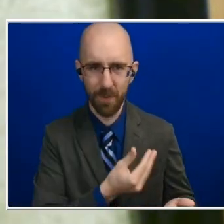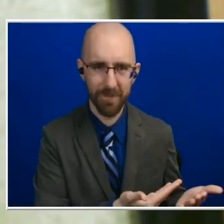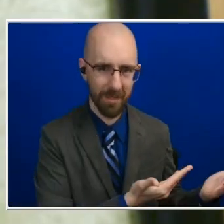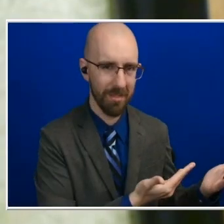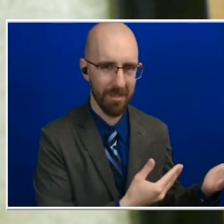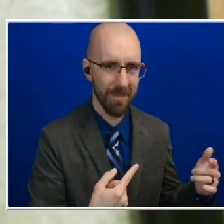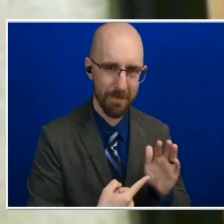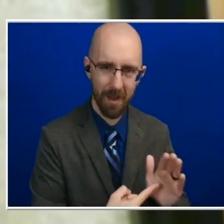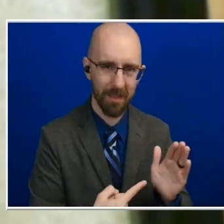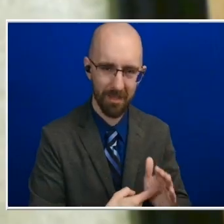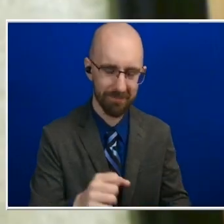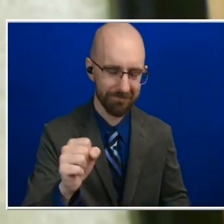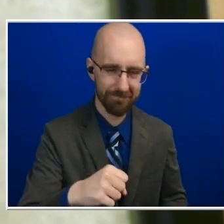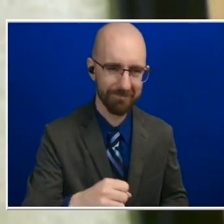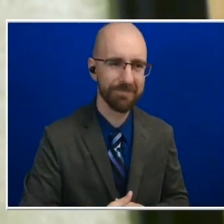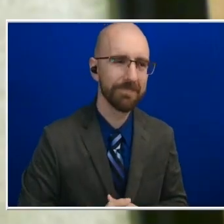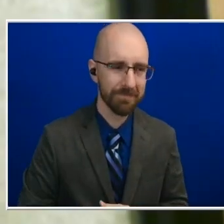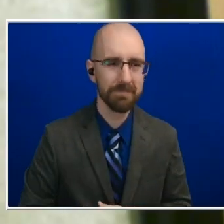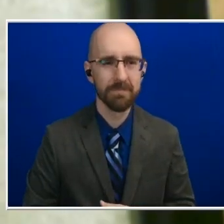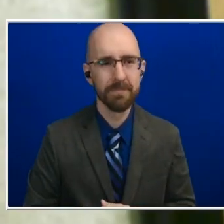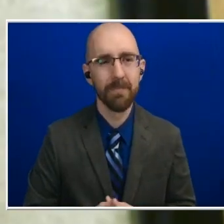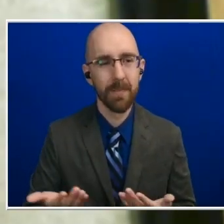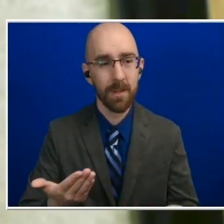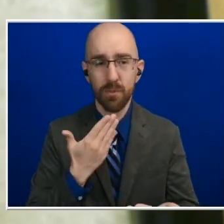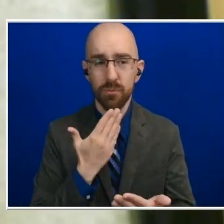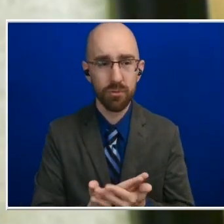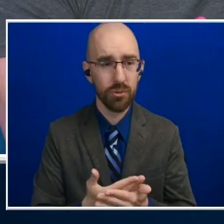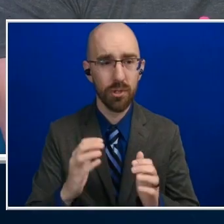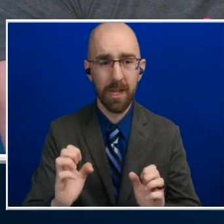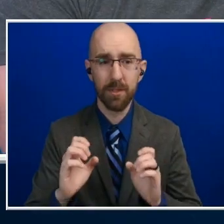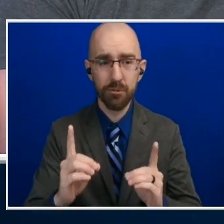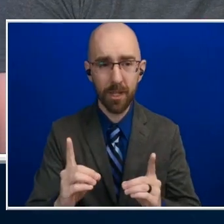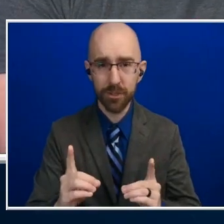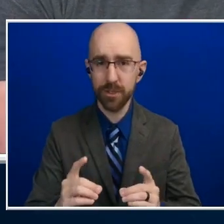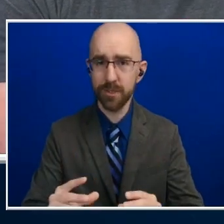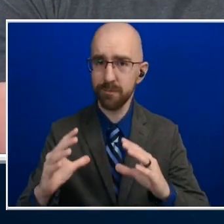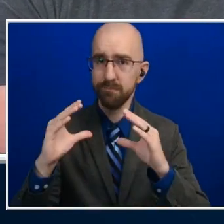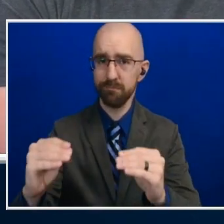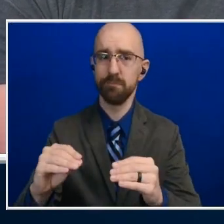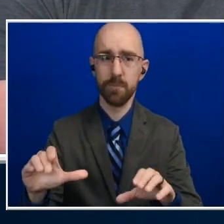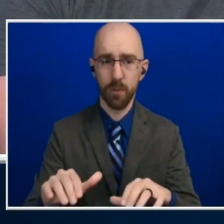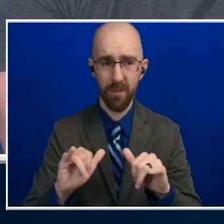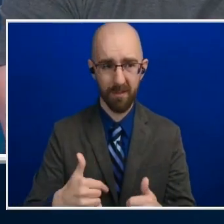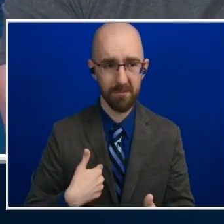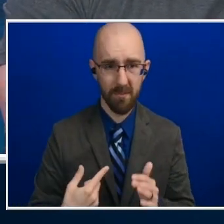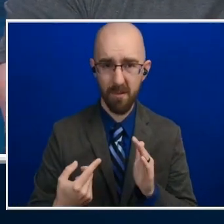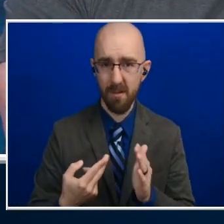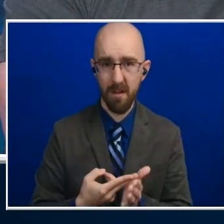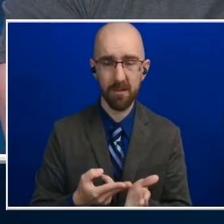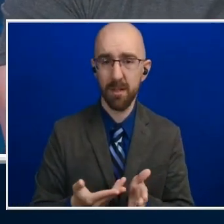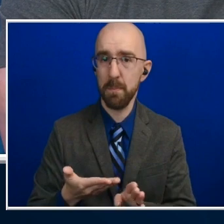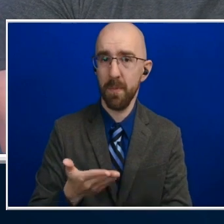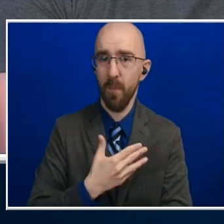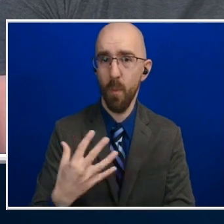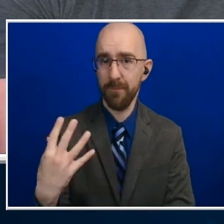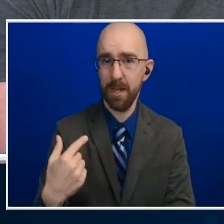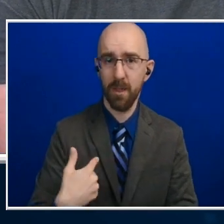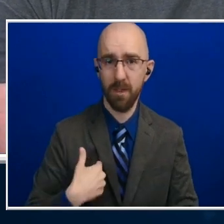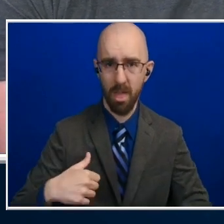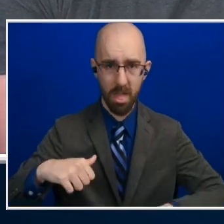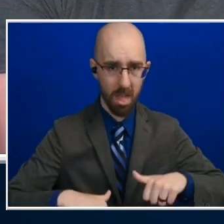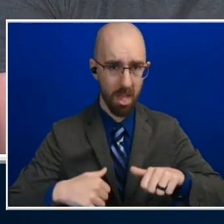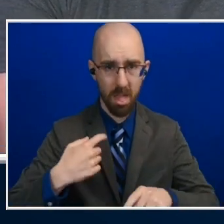was good educational to do that because honestly, before doing those videos, I didn't know the proper way to do it.